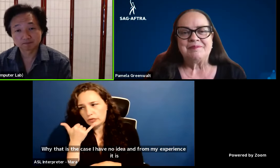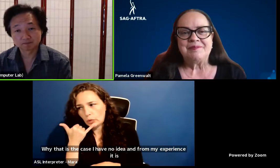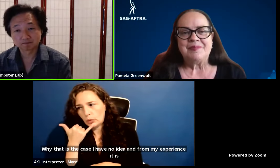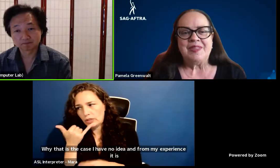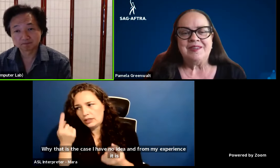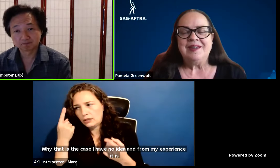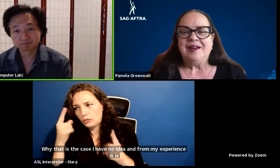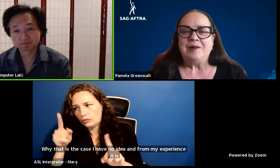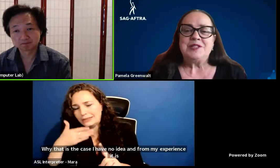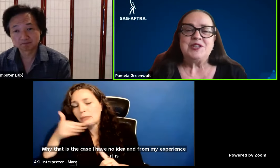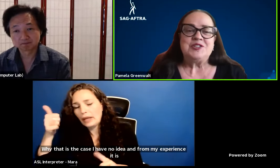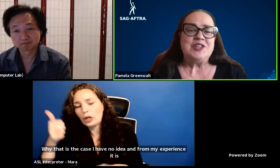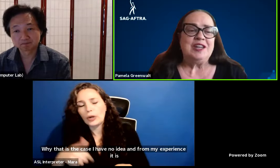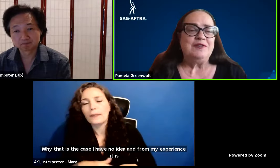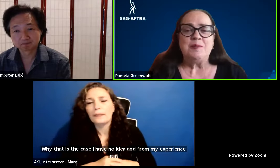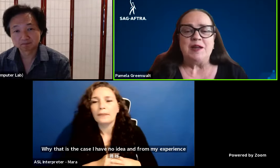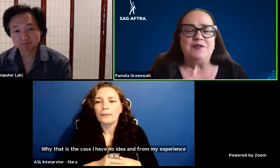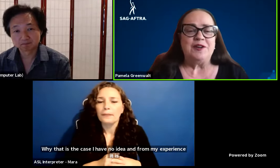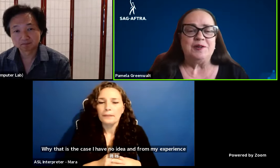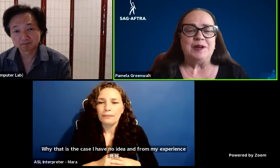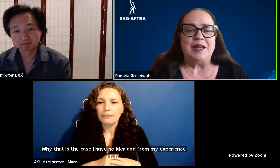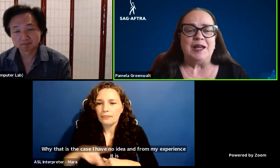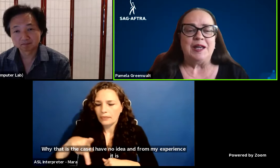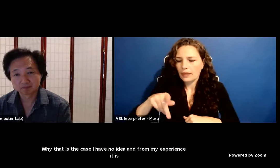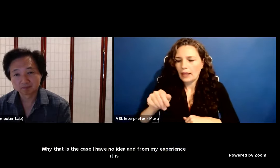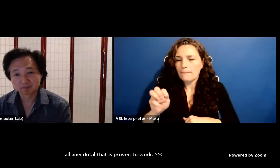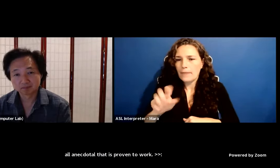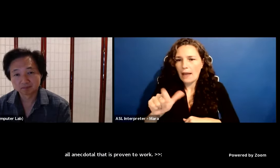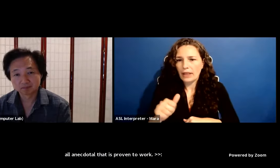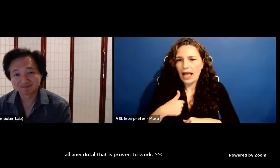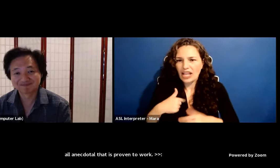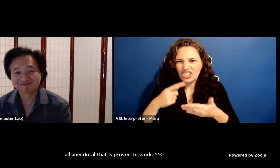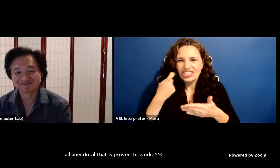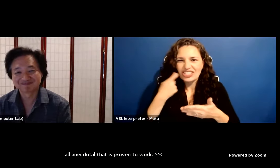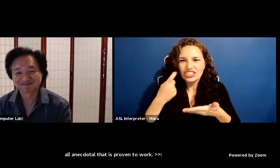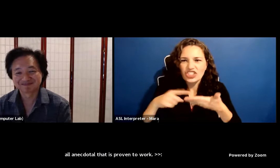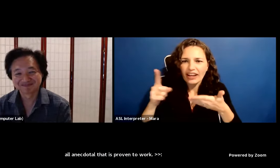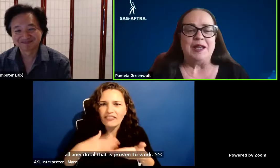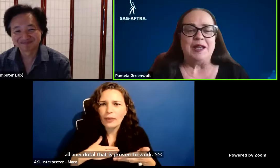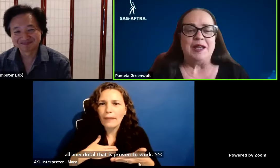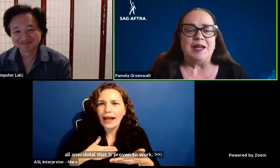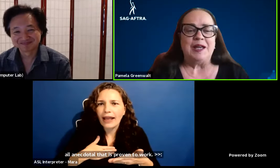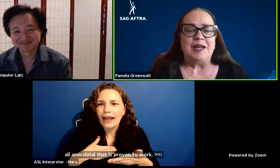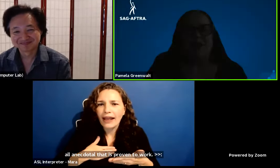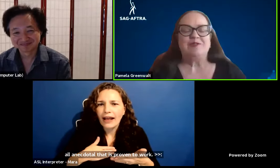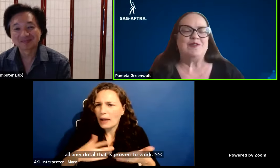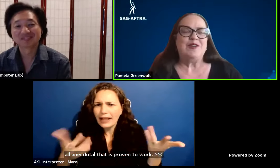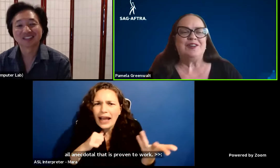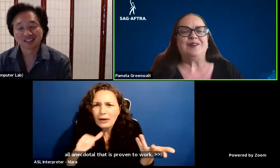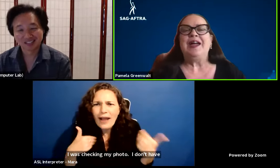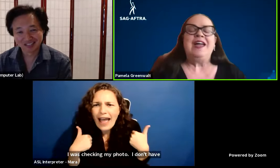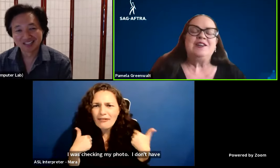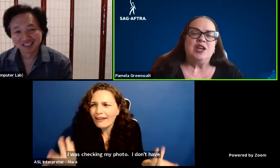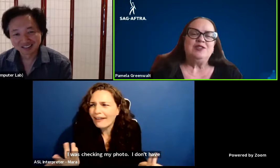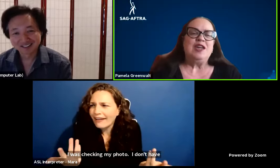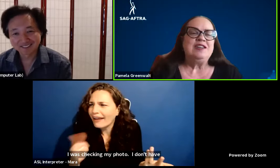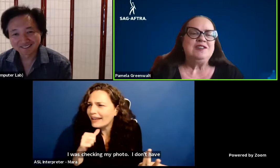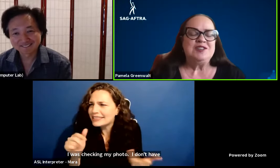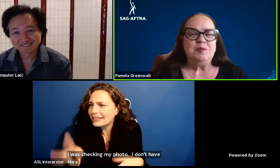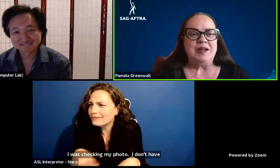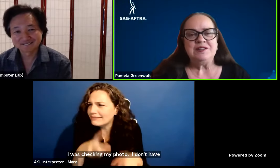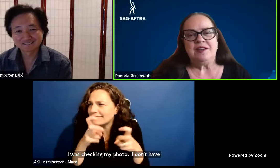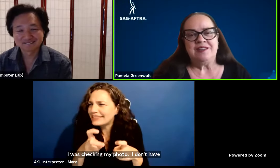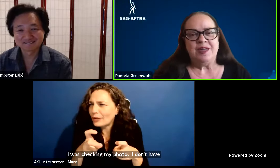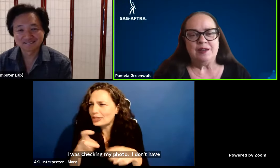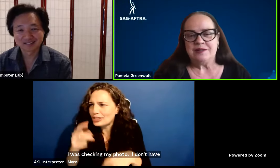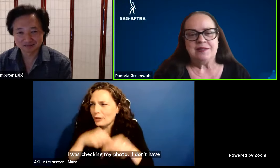work. I was just checking for my photo and I don't have one. So apparently it defaults to your name when you don't have a photo. Jay, thank you